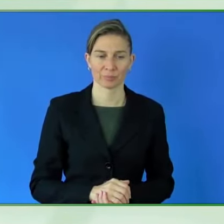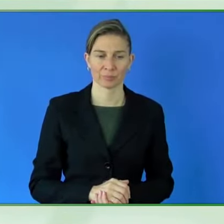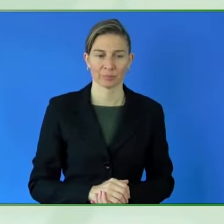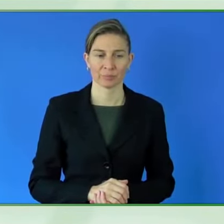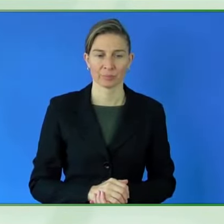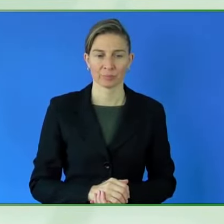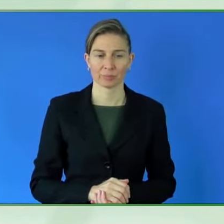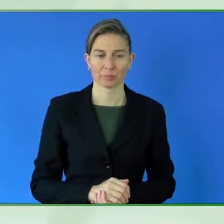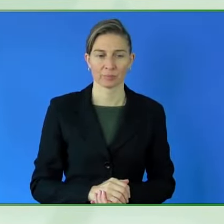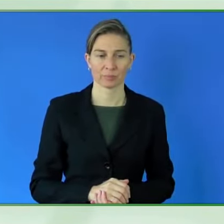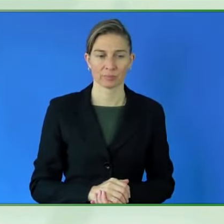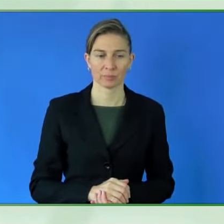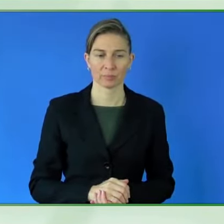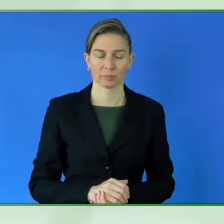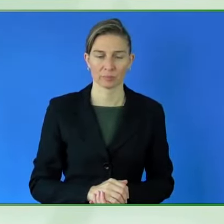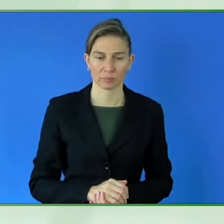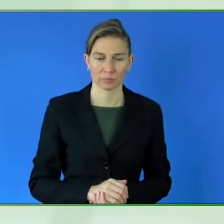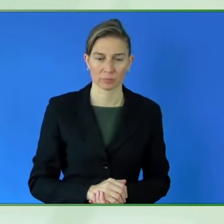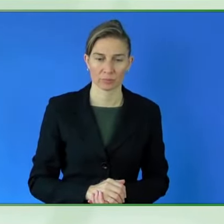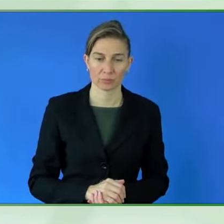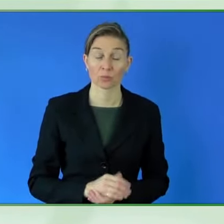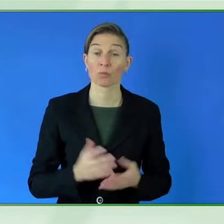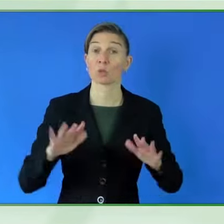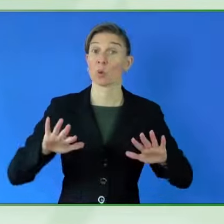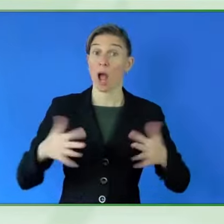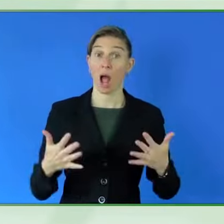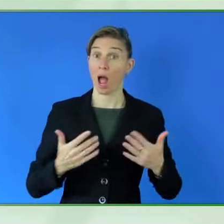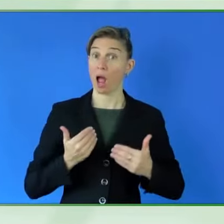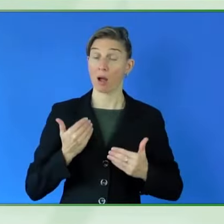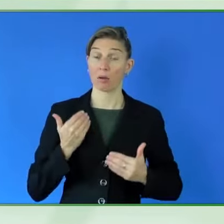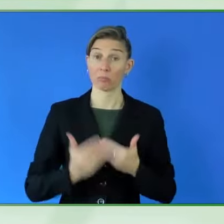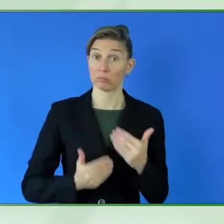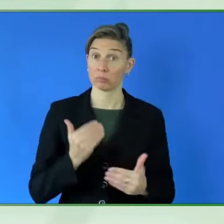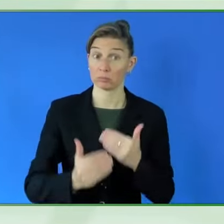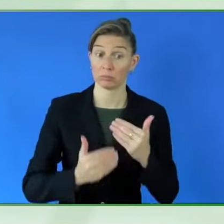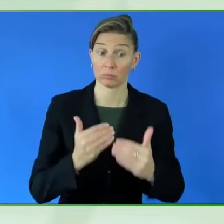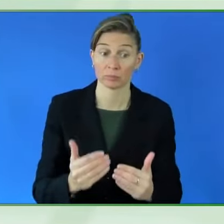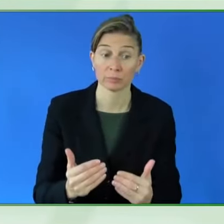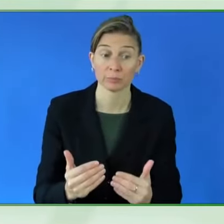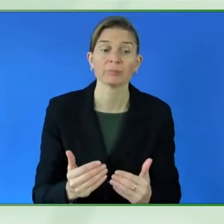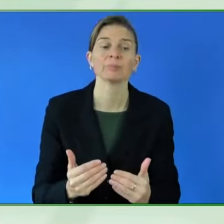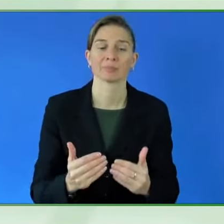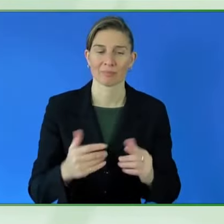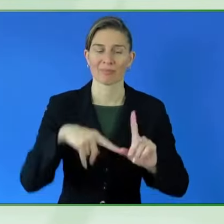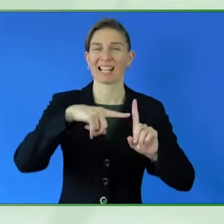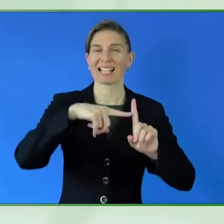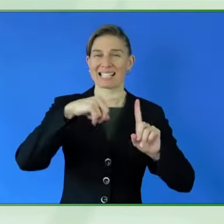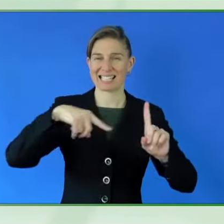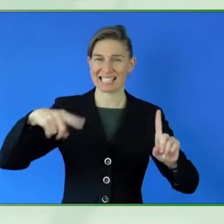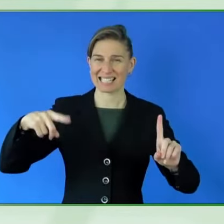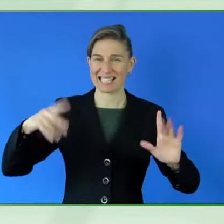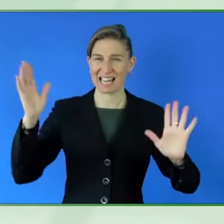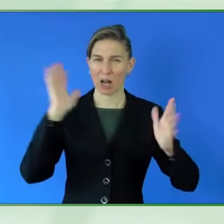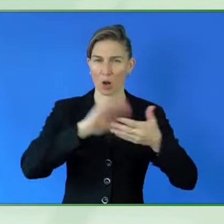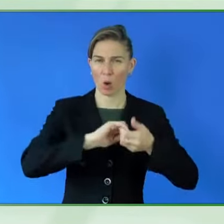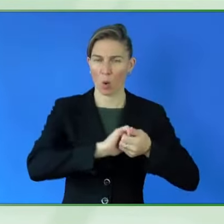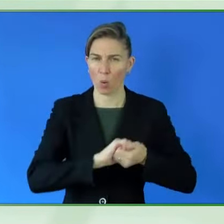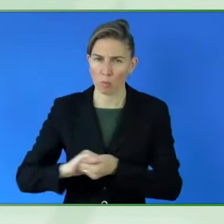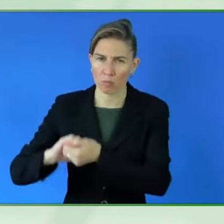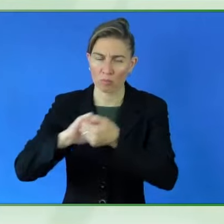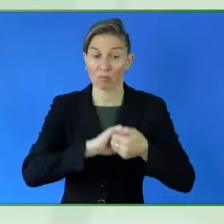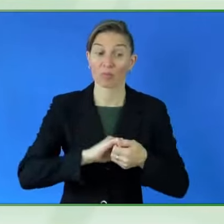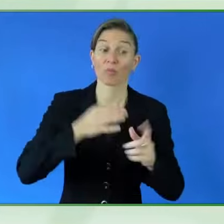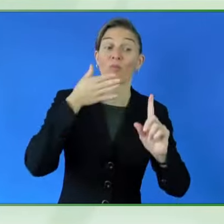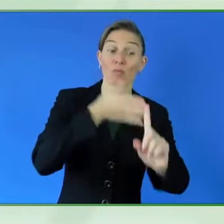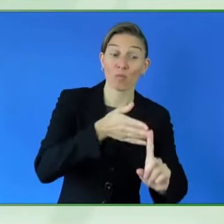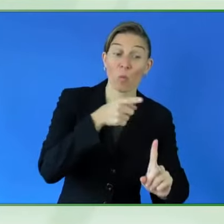So our approach is having a data collaborative to accessible smart cities. And